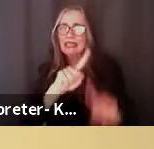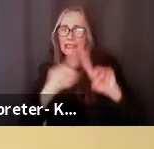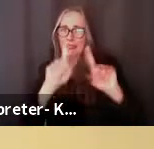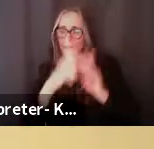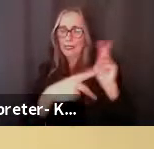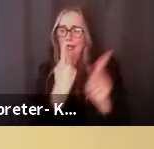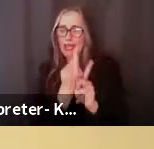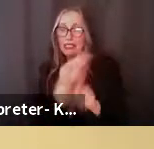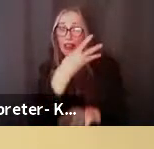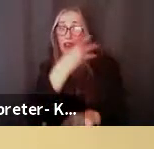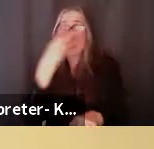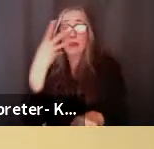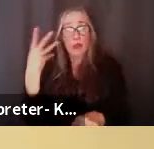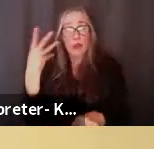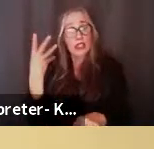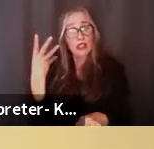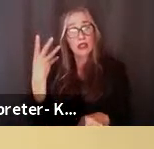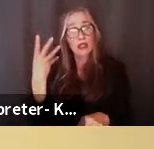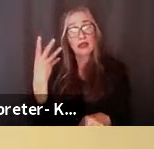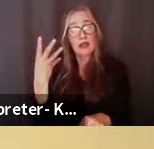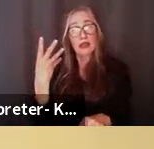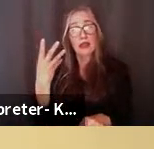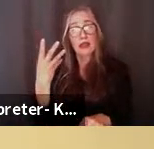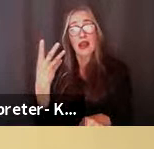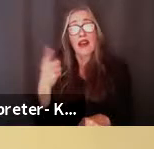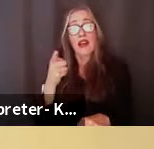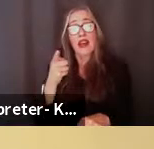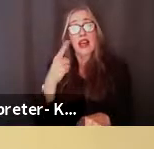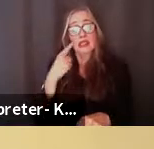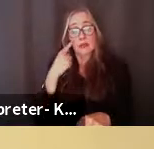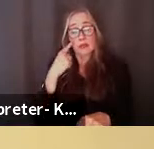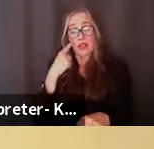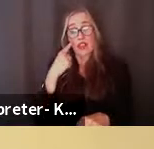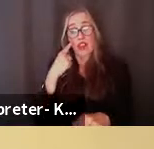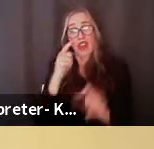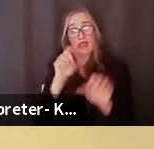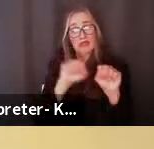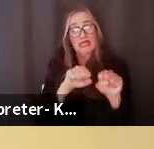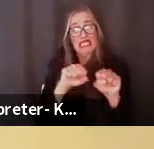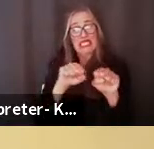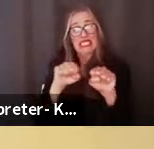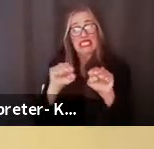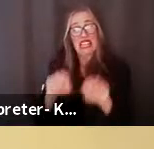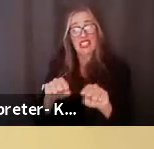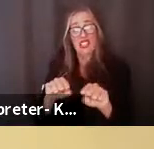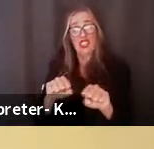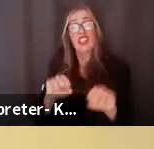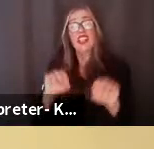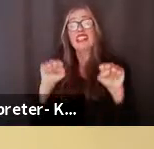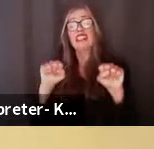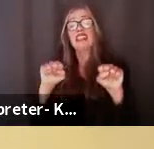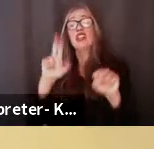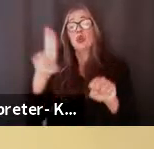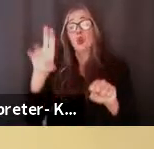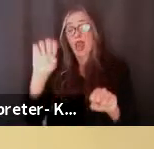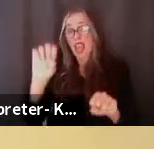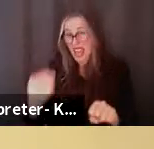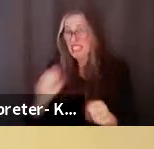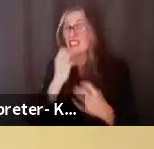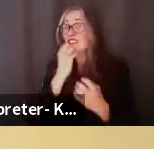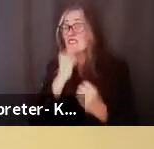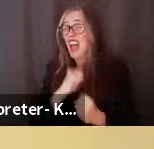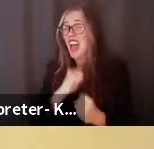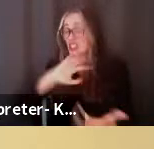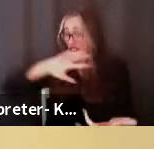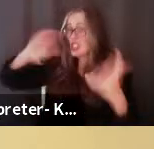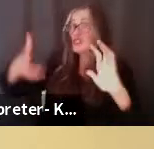immigration have been regarded as potential disruption to u.s values